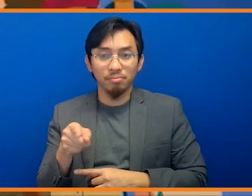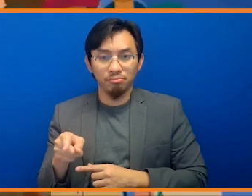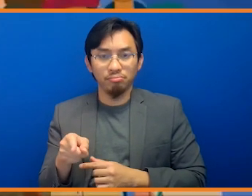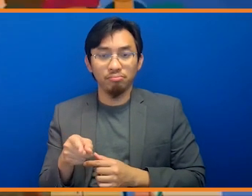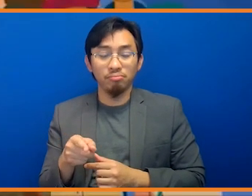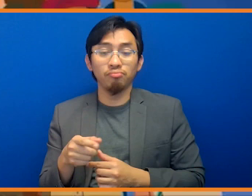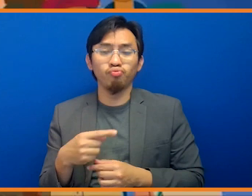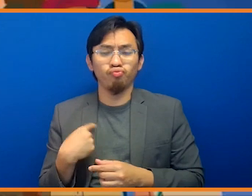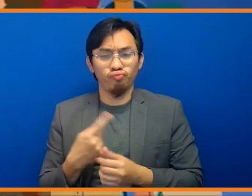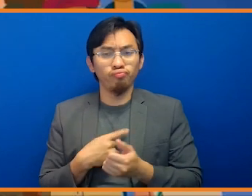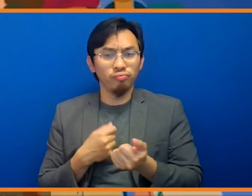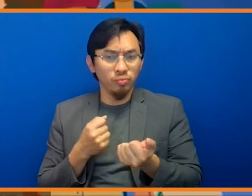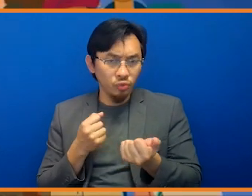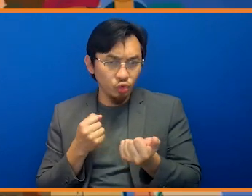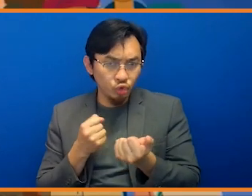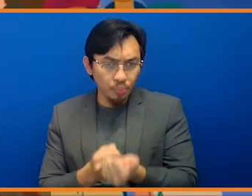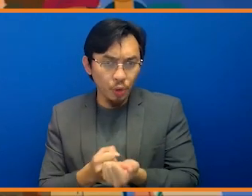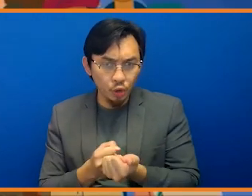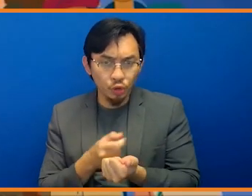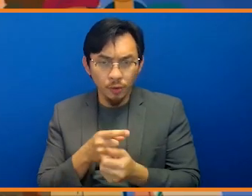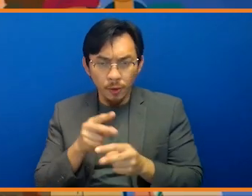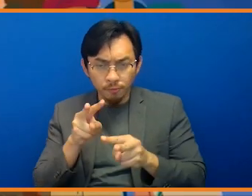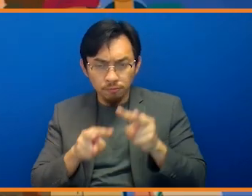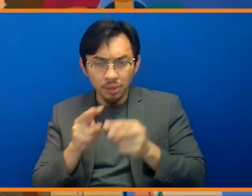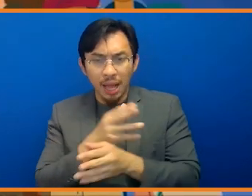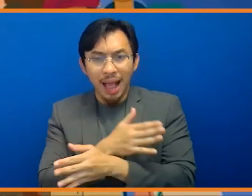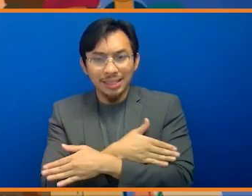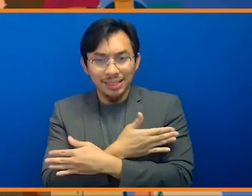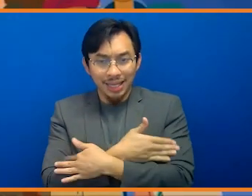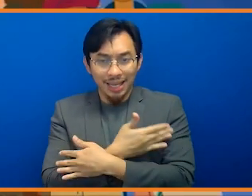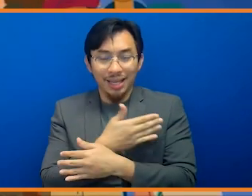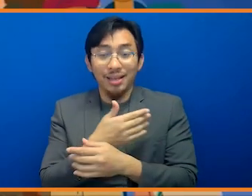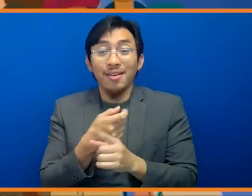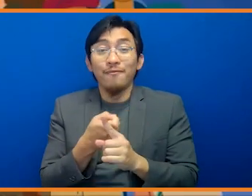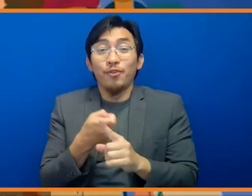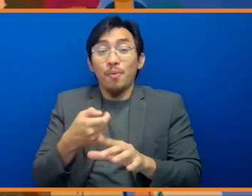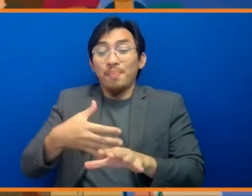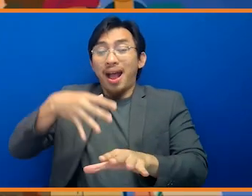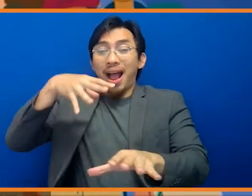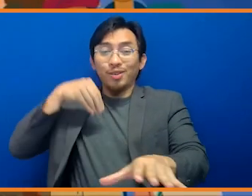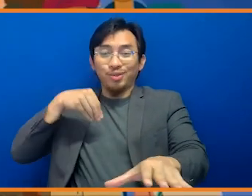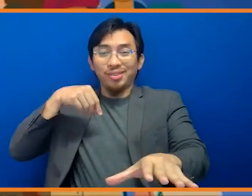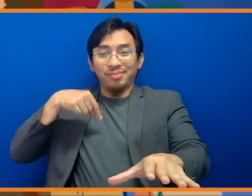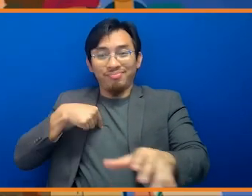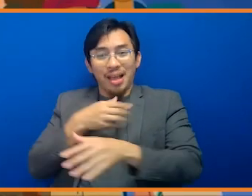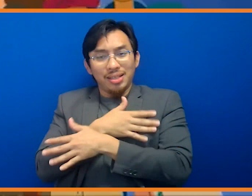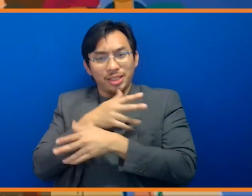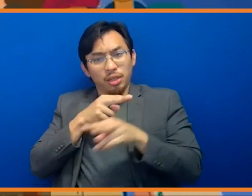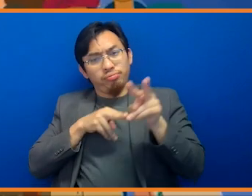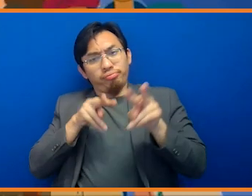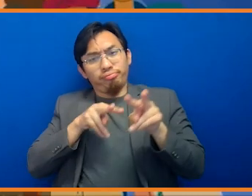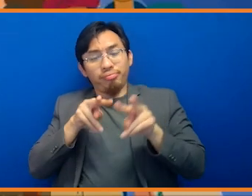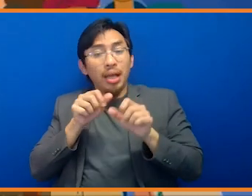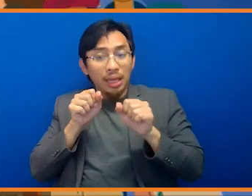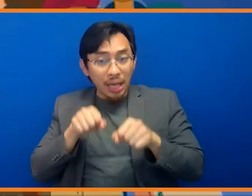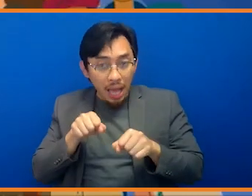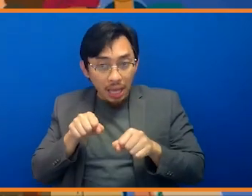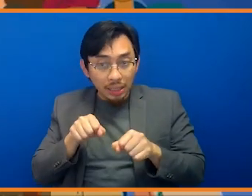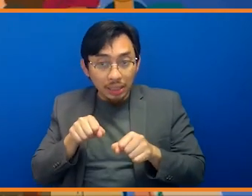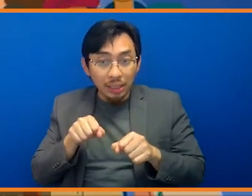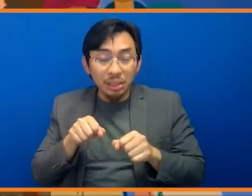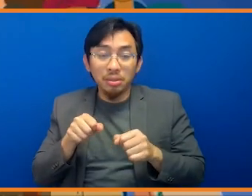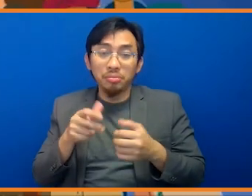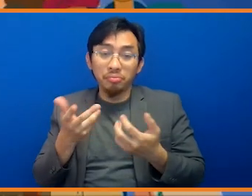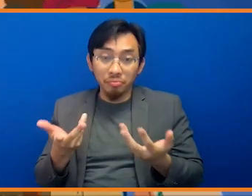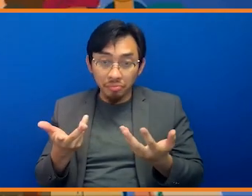we support both those who monitor Aceh from outside Aceh, as well as those who come to